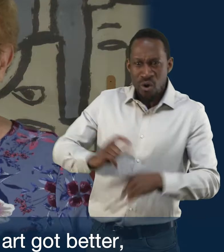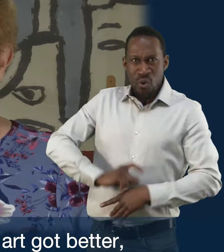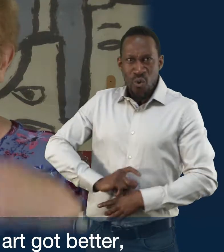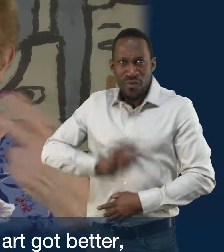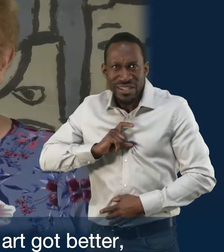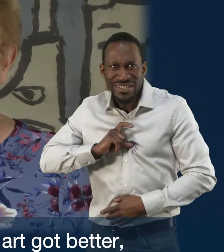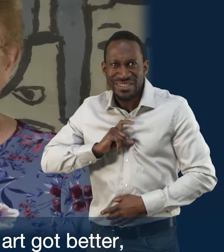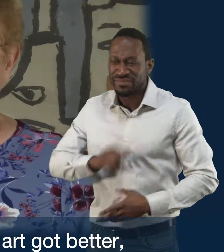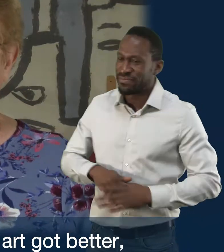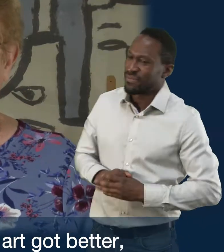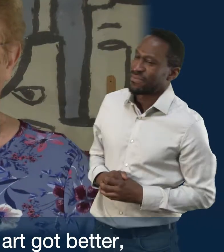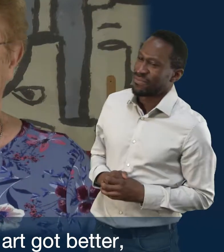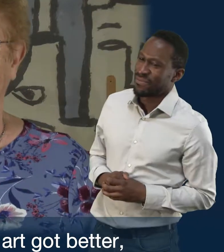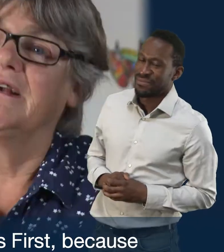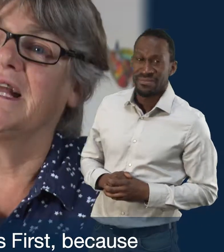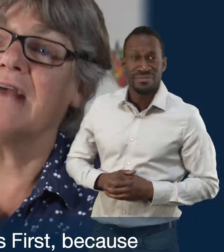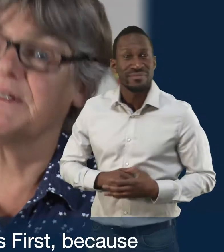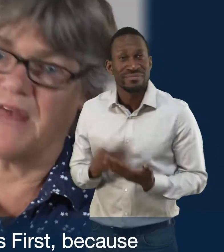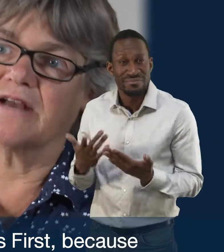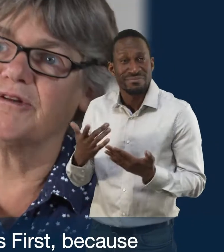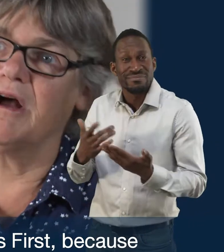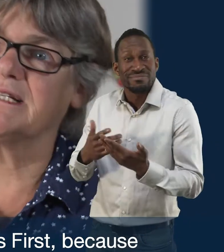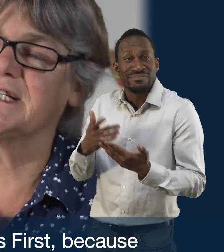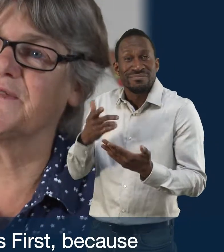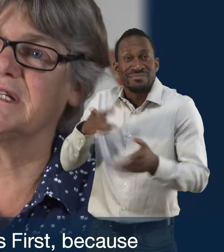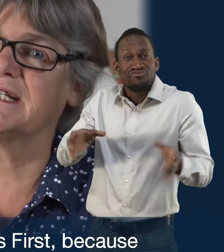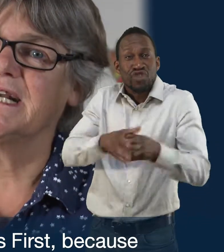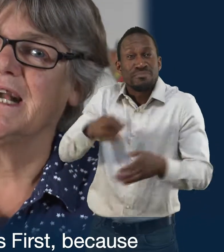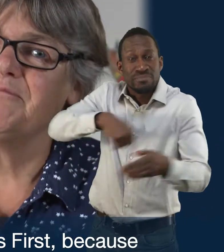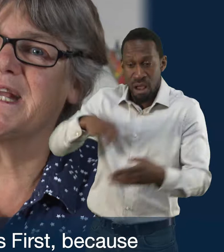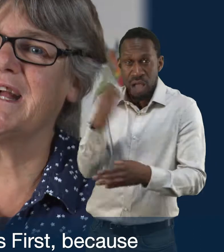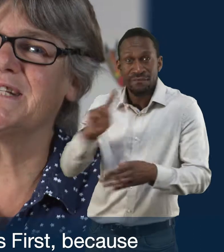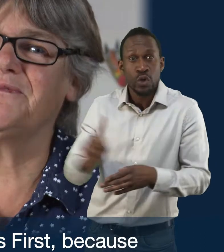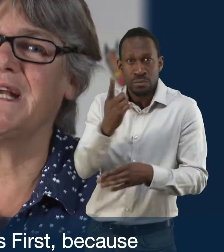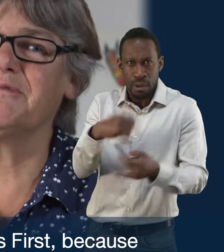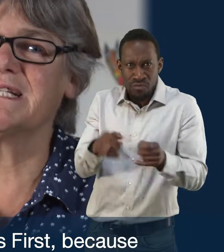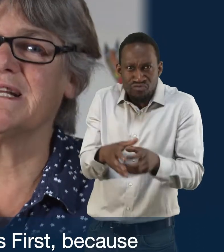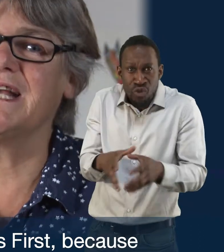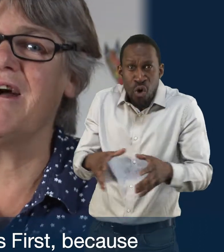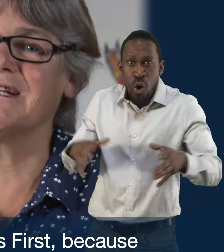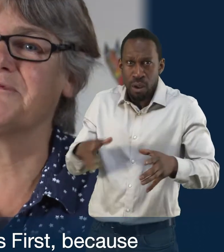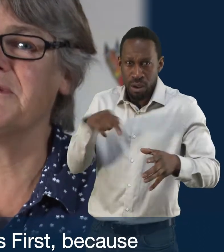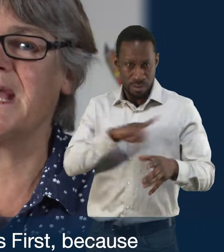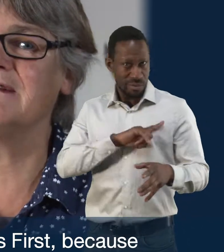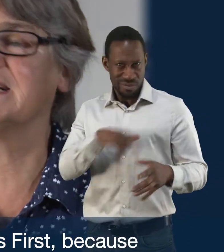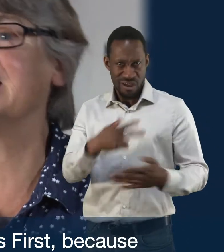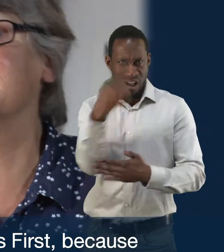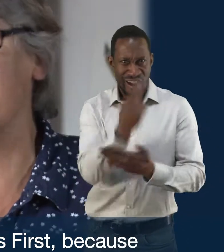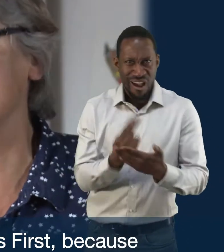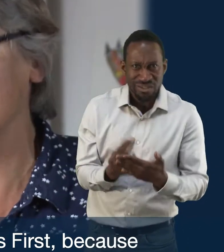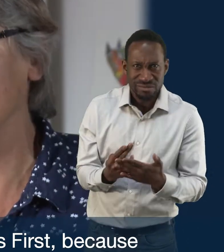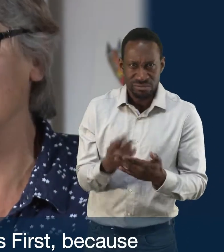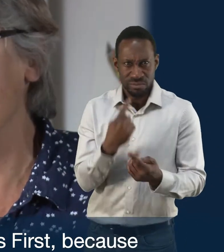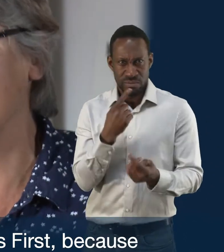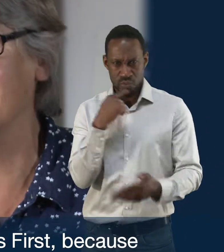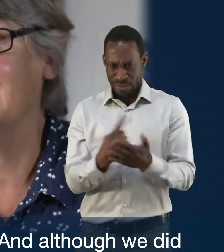more confidence. And out of that grew Artists First, because of the arts were about